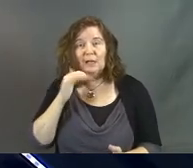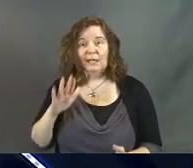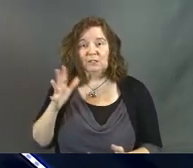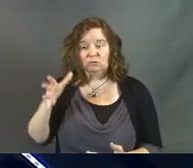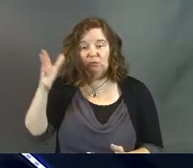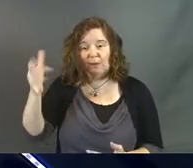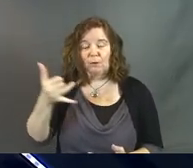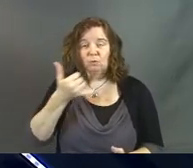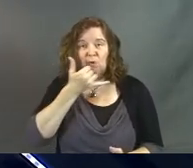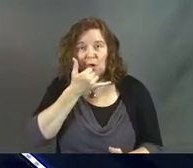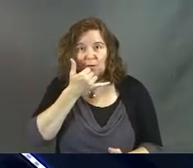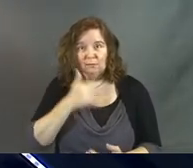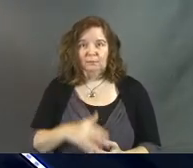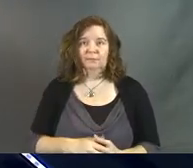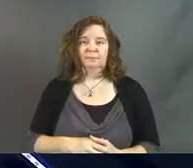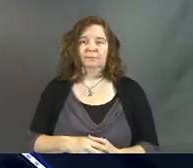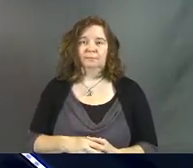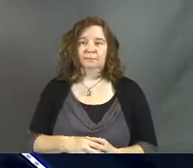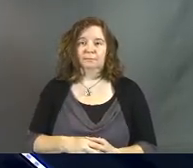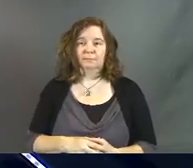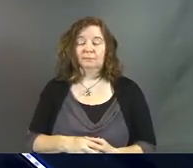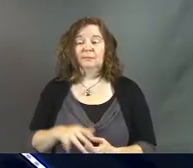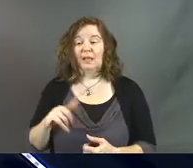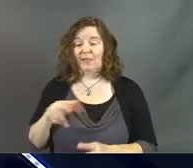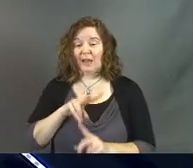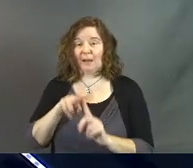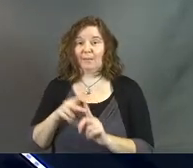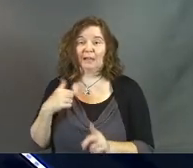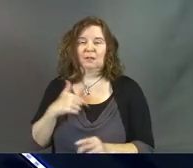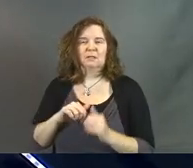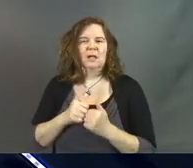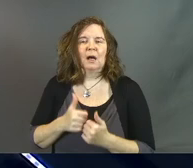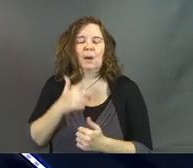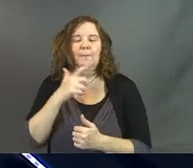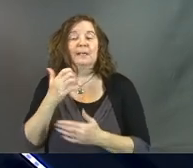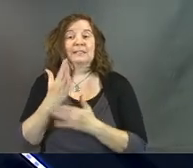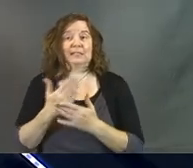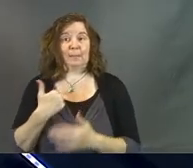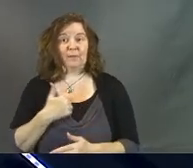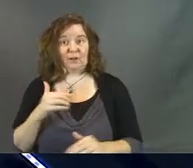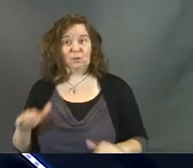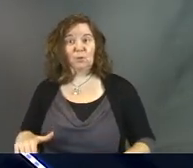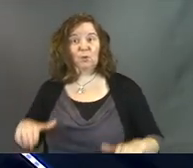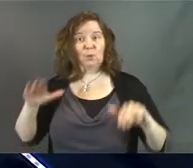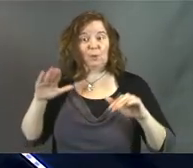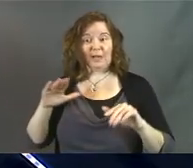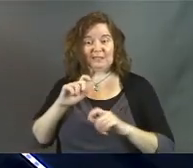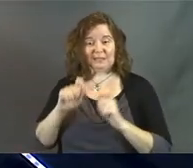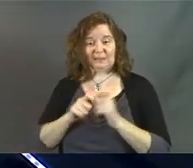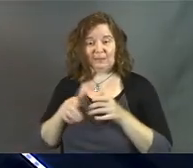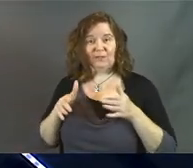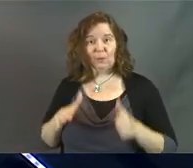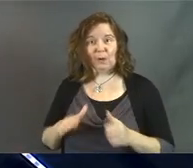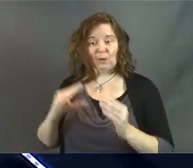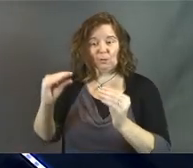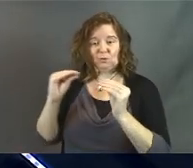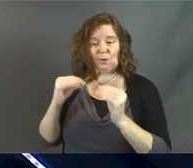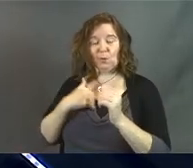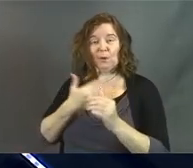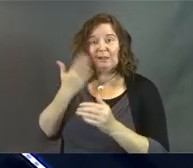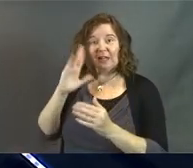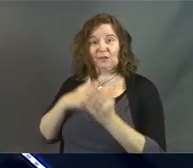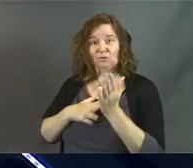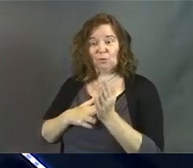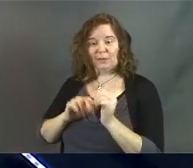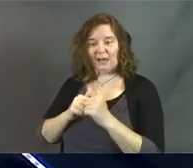his grandpa was wrong. And that applies to us how? Because some of us were raised in a certain way with God's